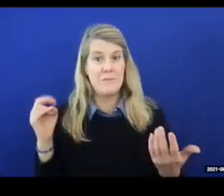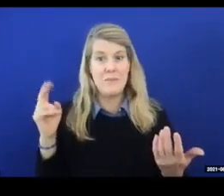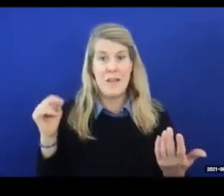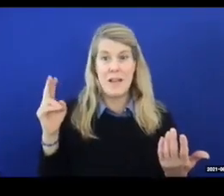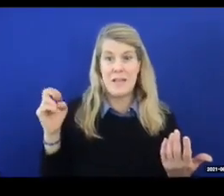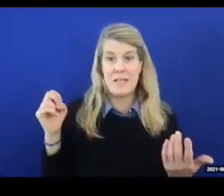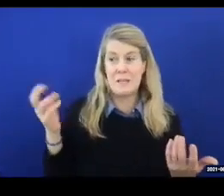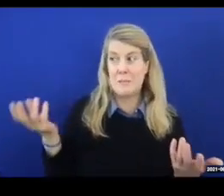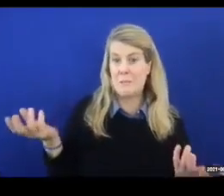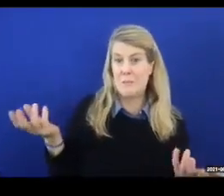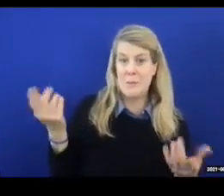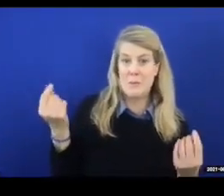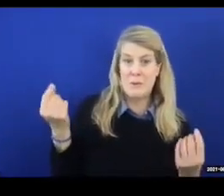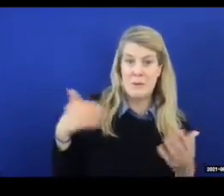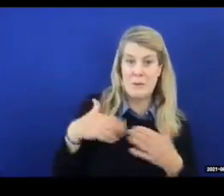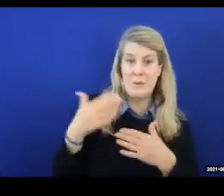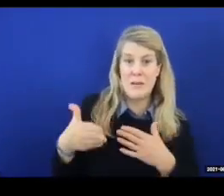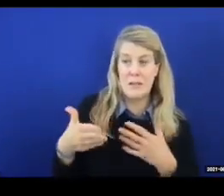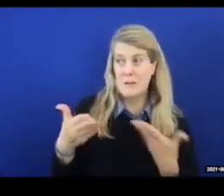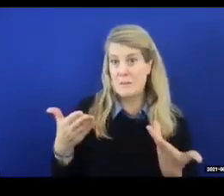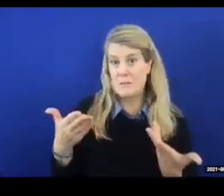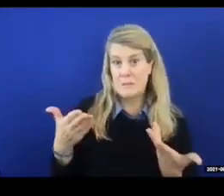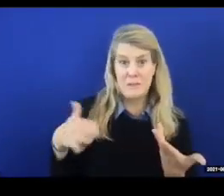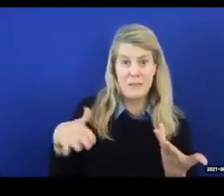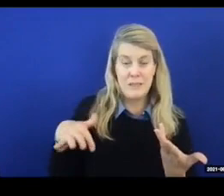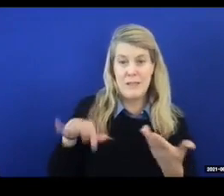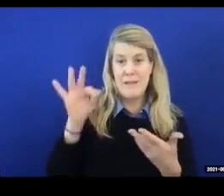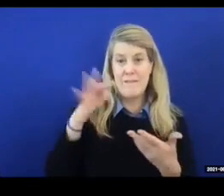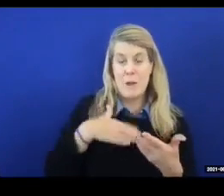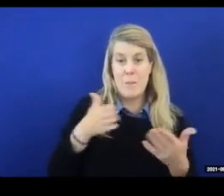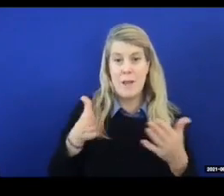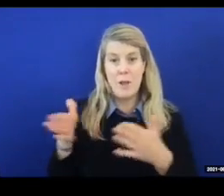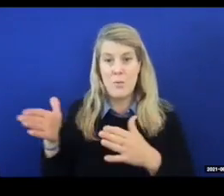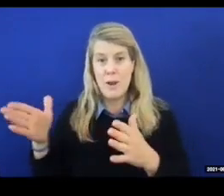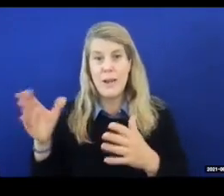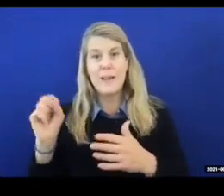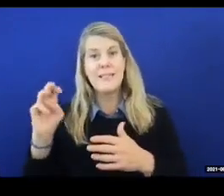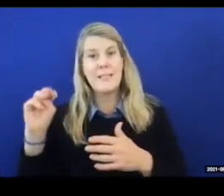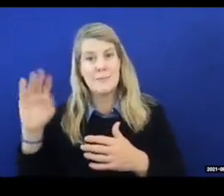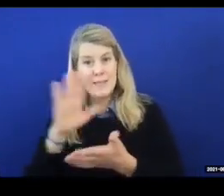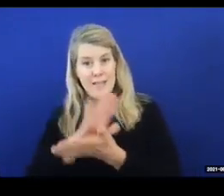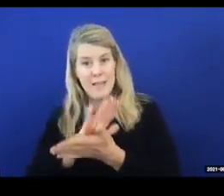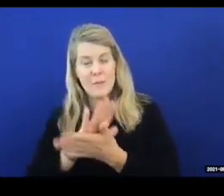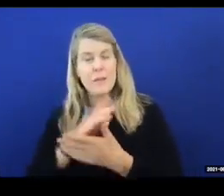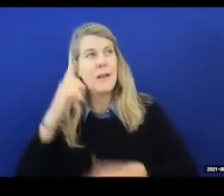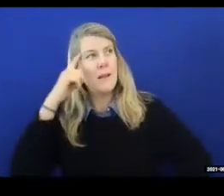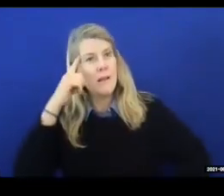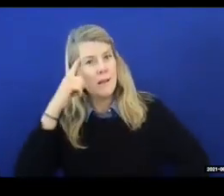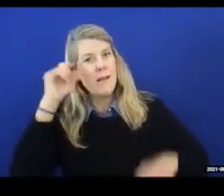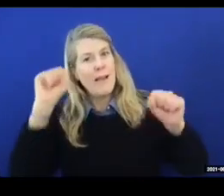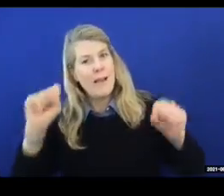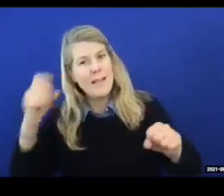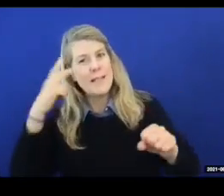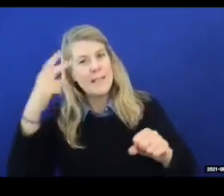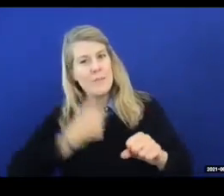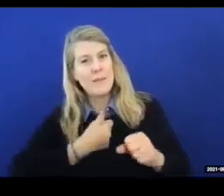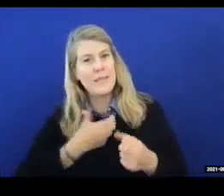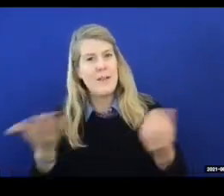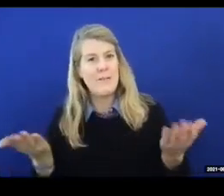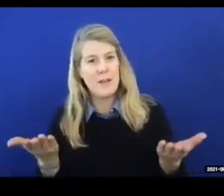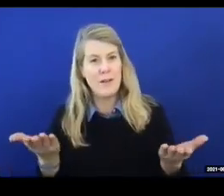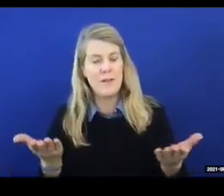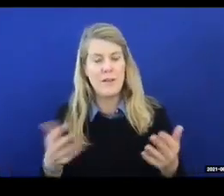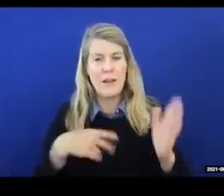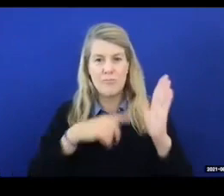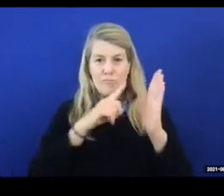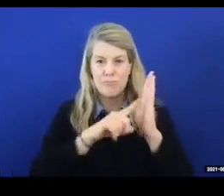do next? And then somehow I found my way at SMC campus, and I told myself I could see myself here in this campus. I went online, I saw